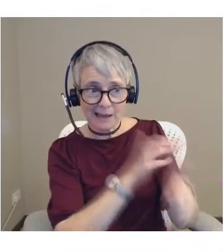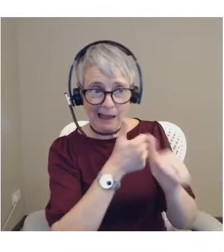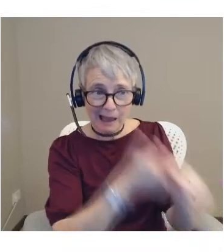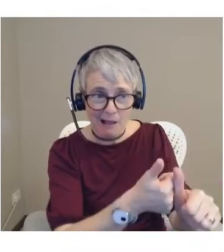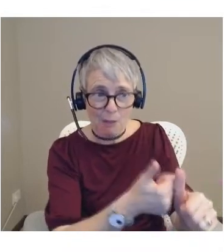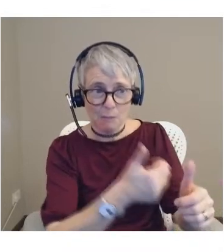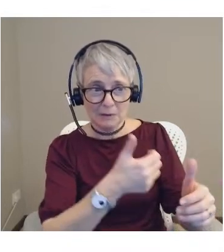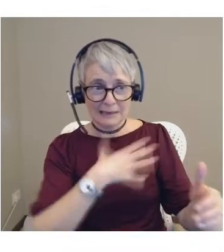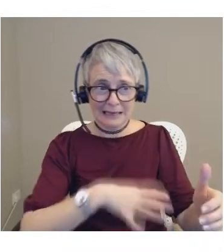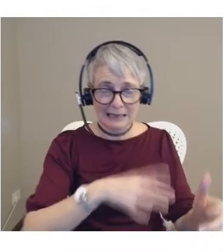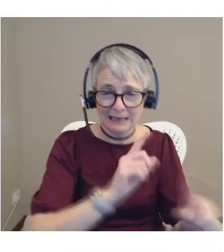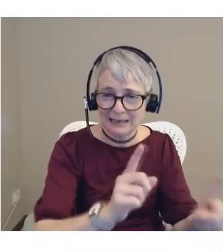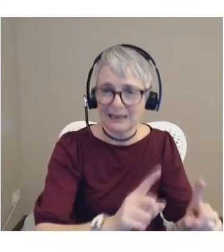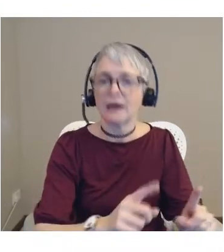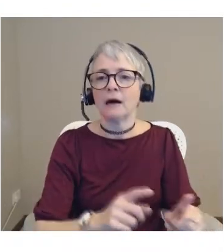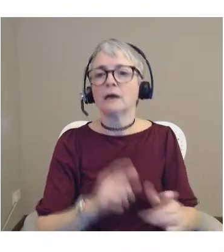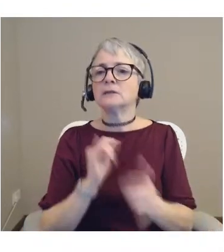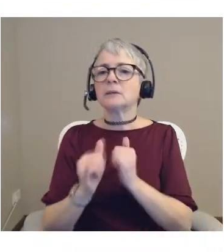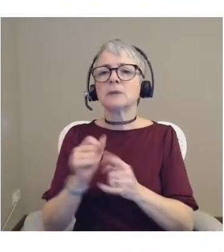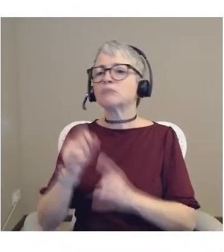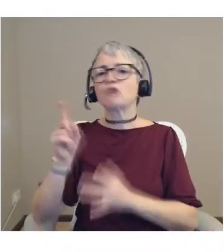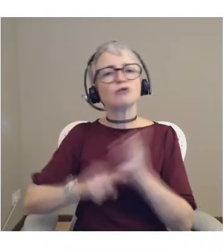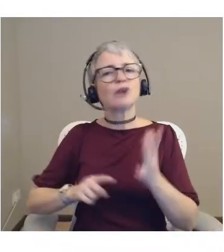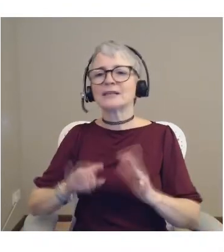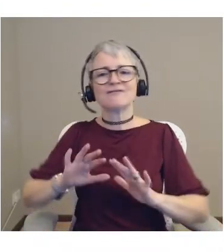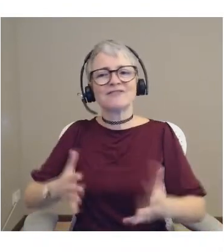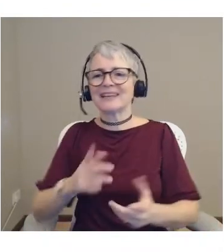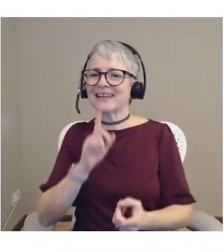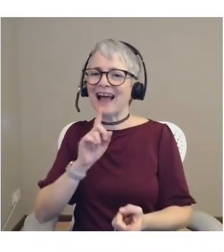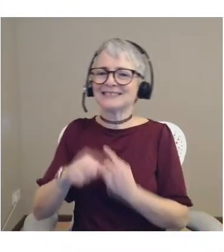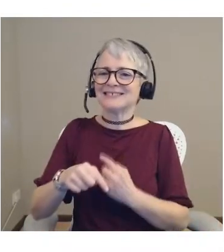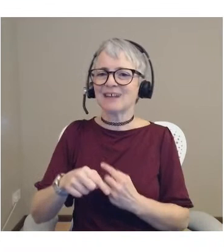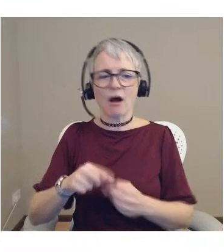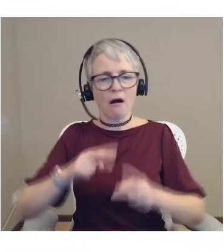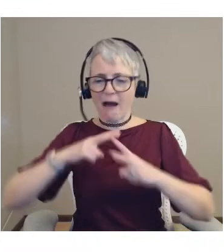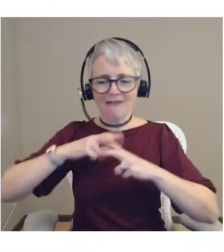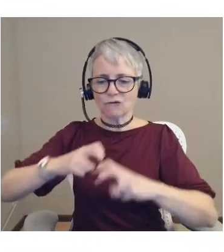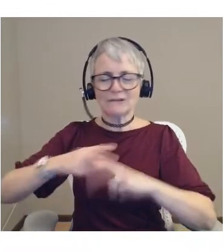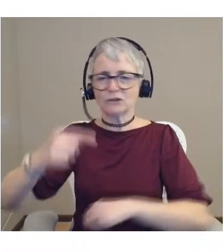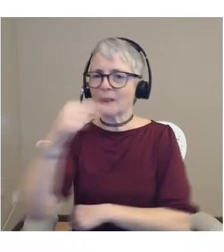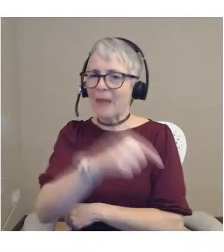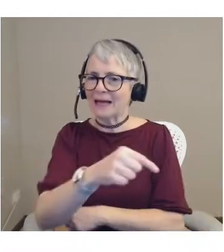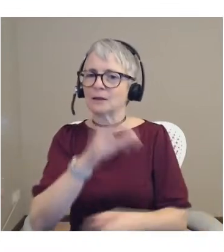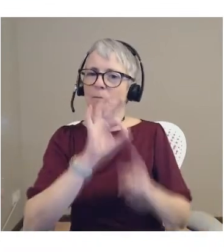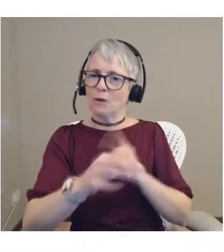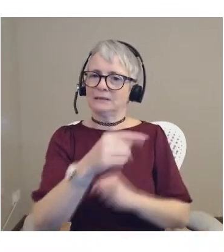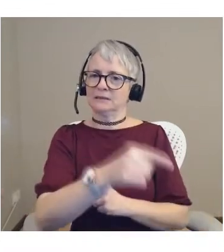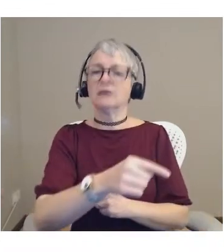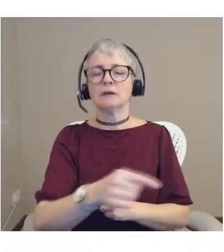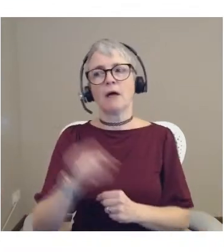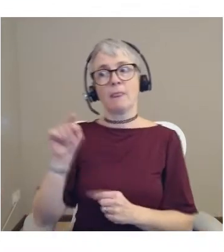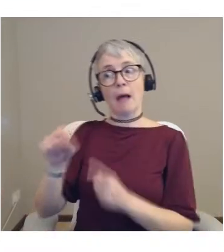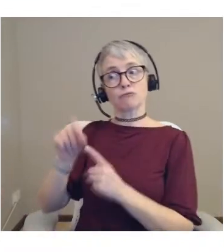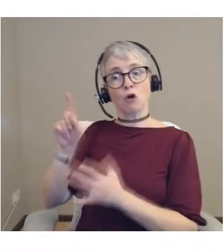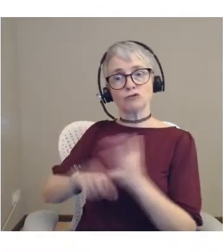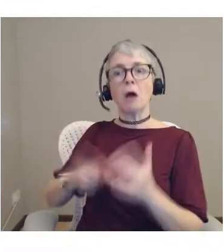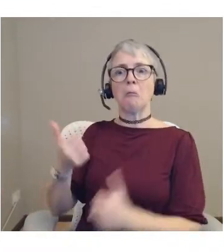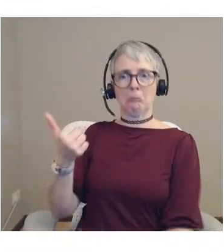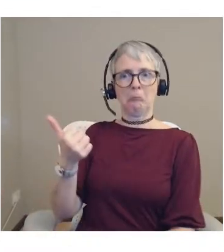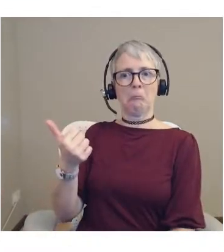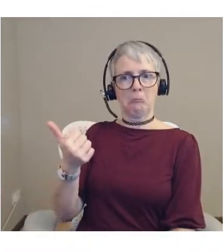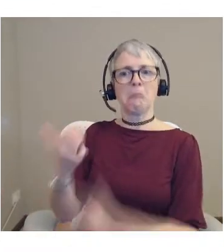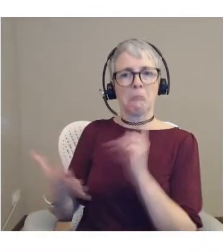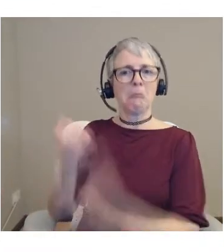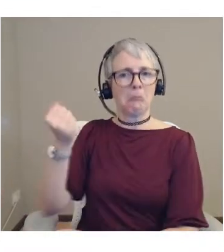projects don't answer very well. And I think this one did brilliantly, and the results show that. So if you're around later on, come and join the session.